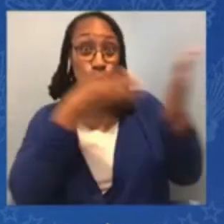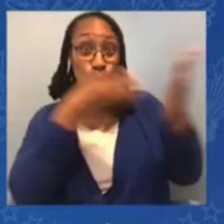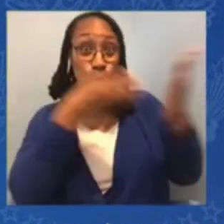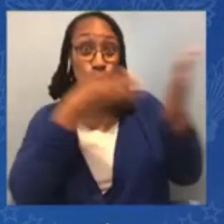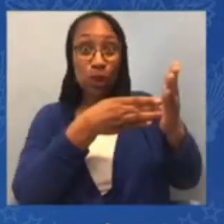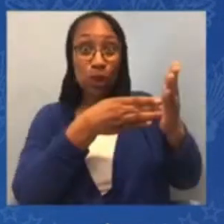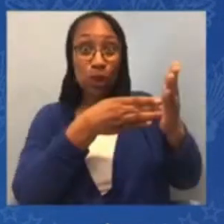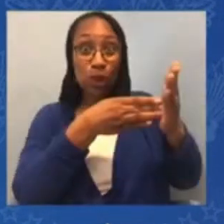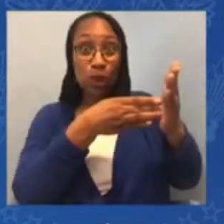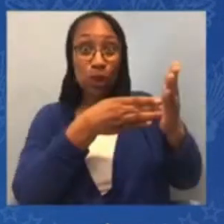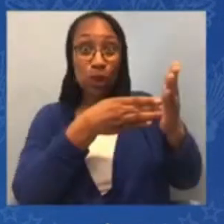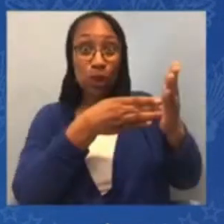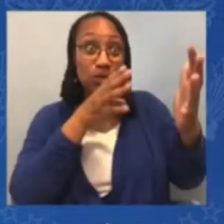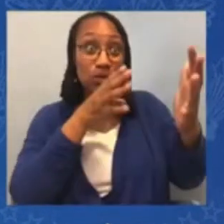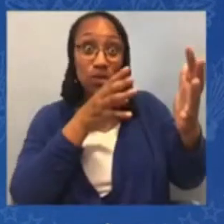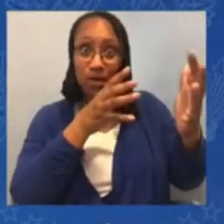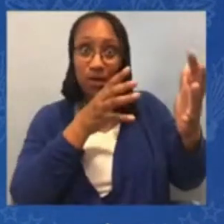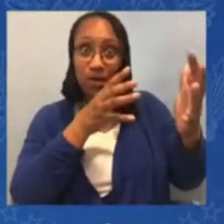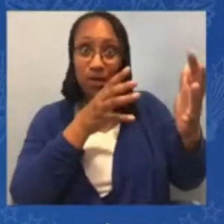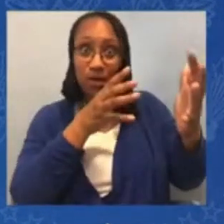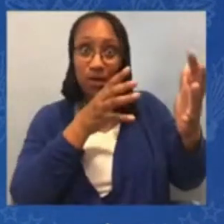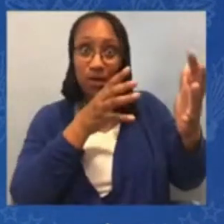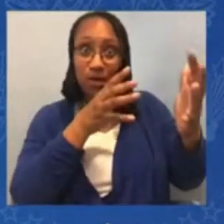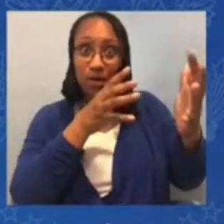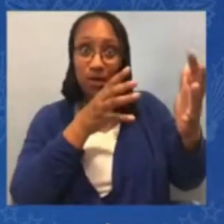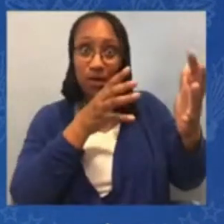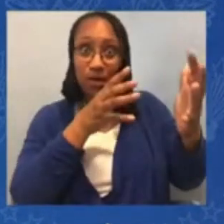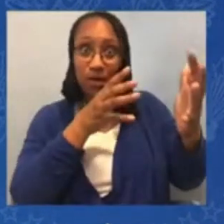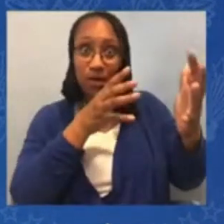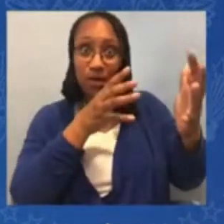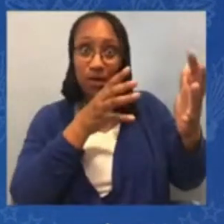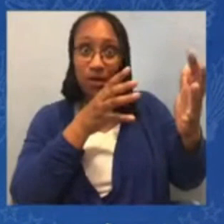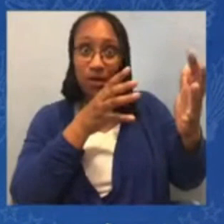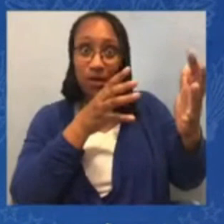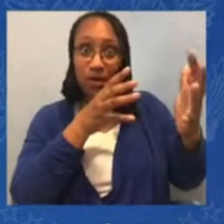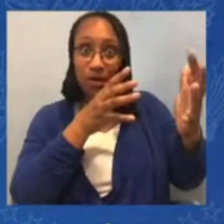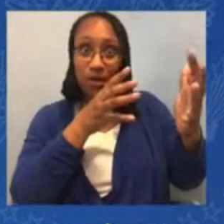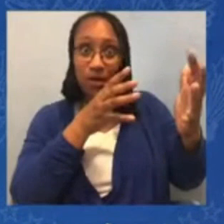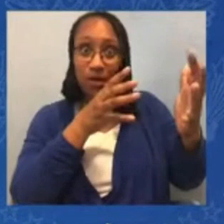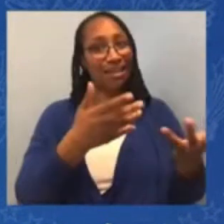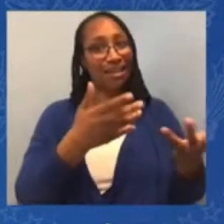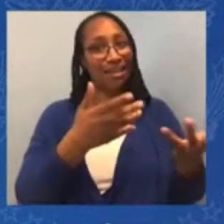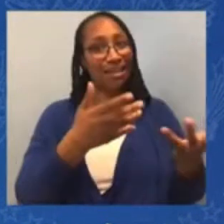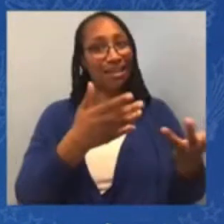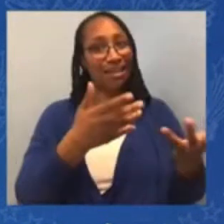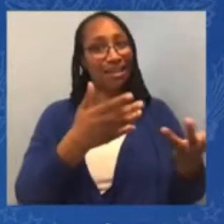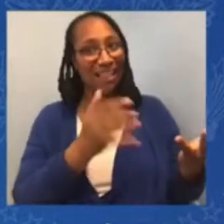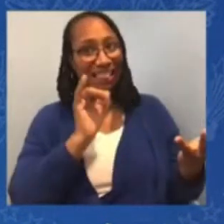Well, ladies, we need to end immunity for gun manufacturers.